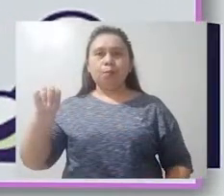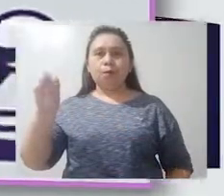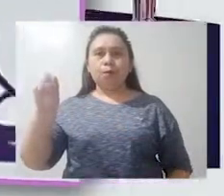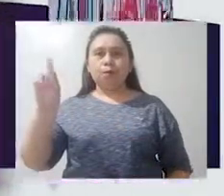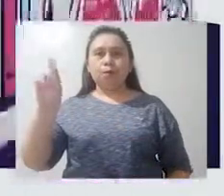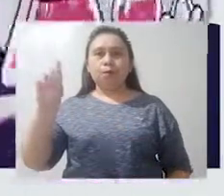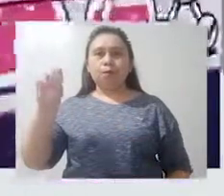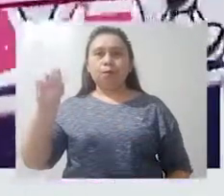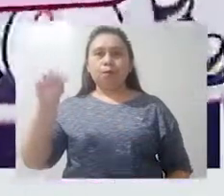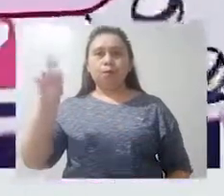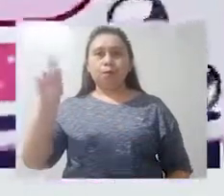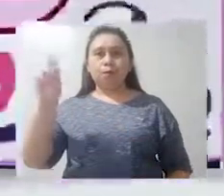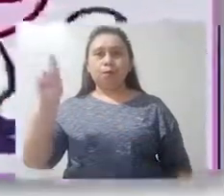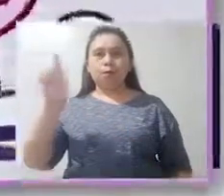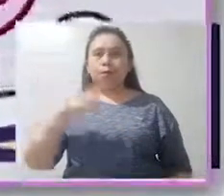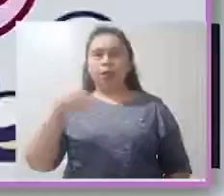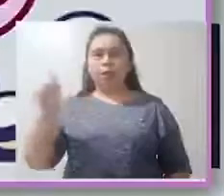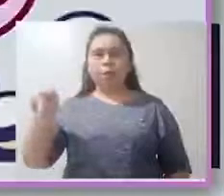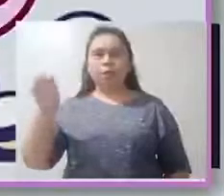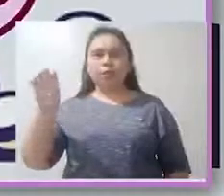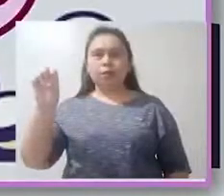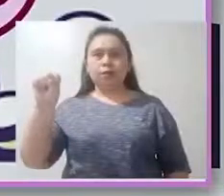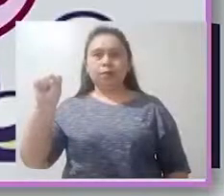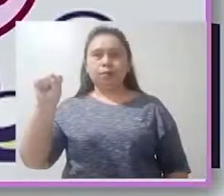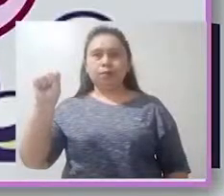mortar and pestle,